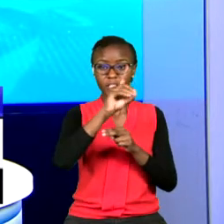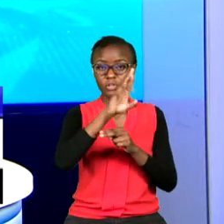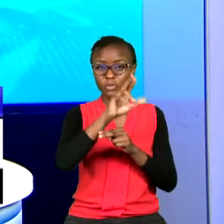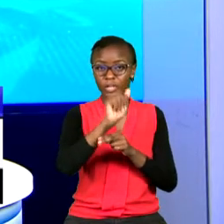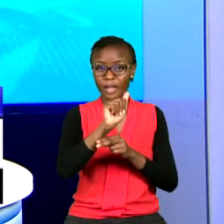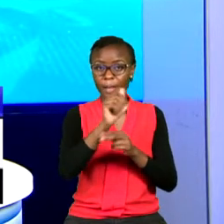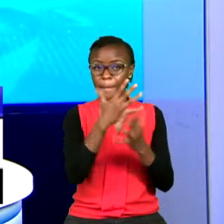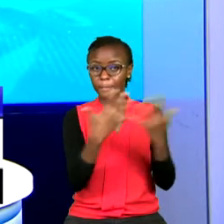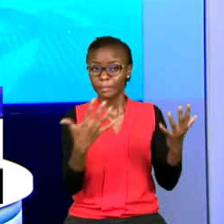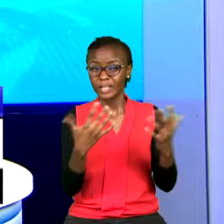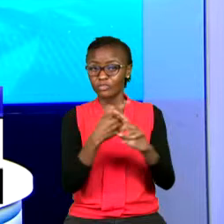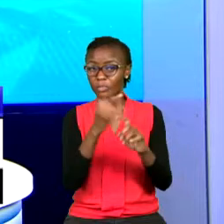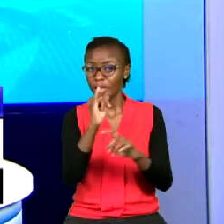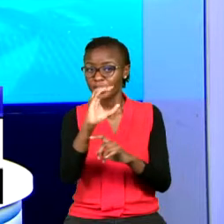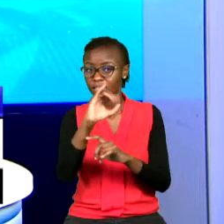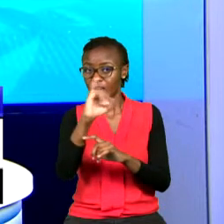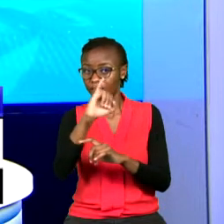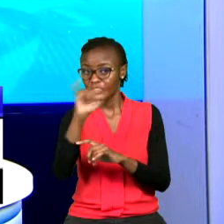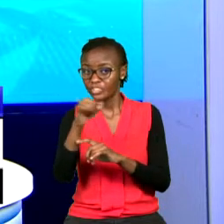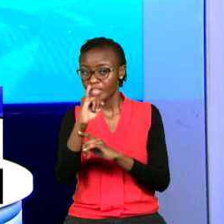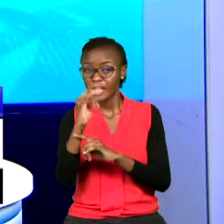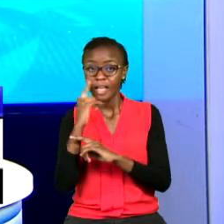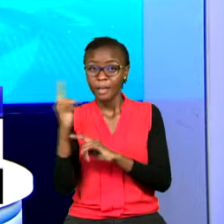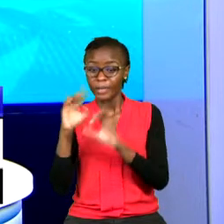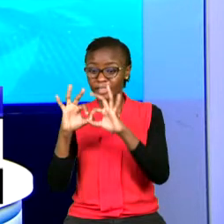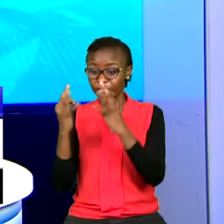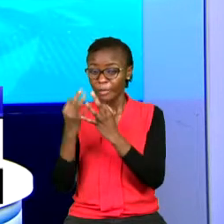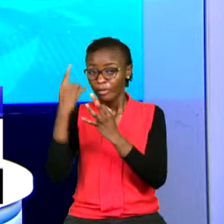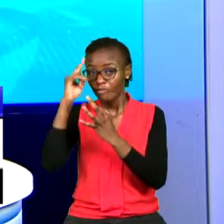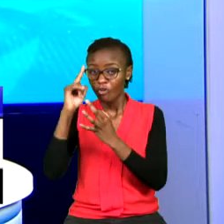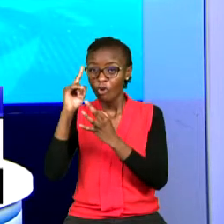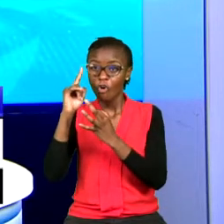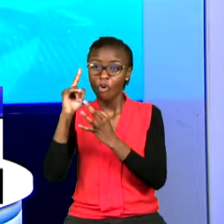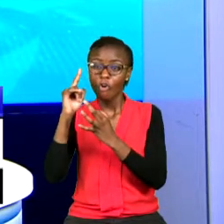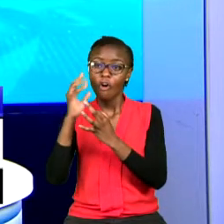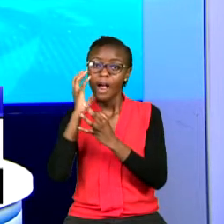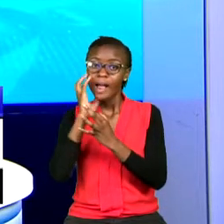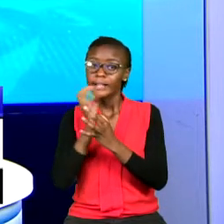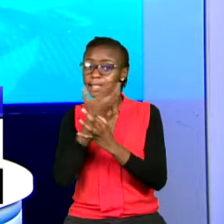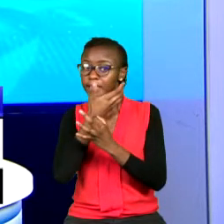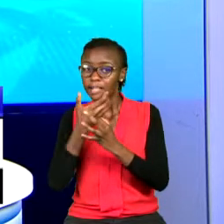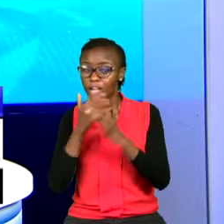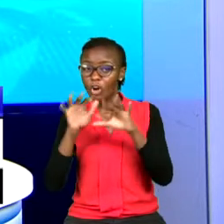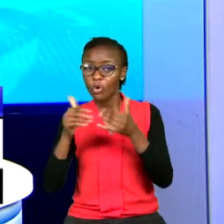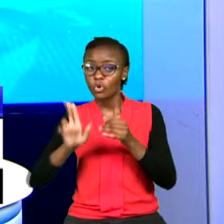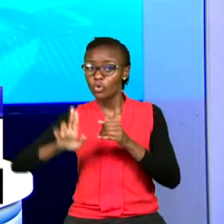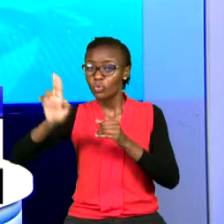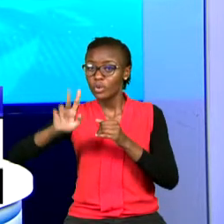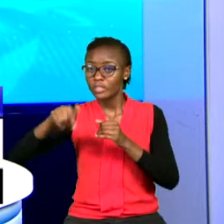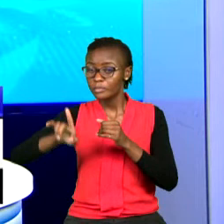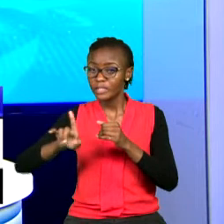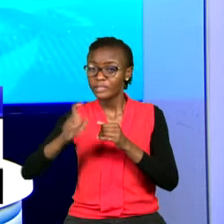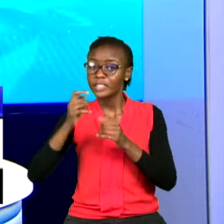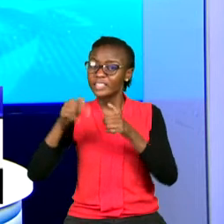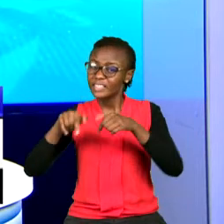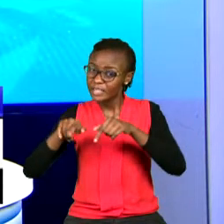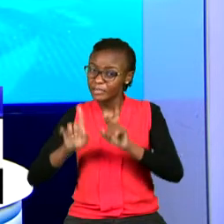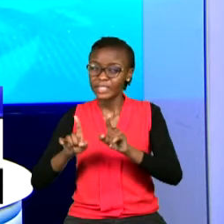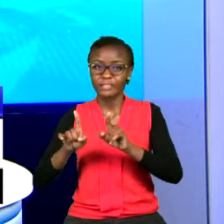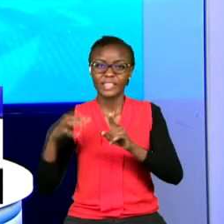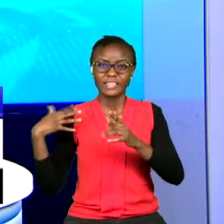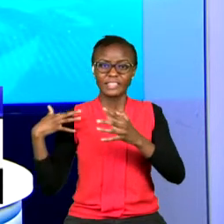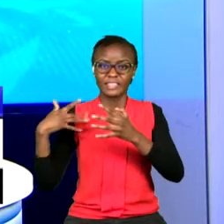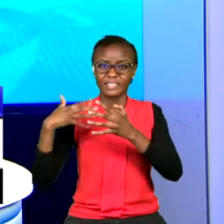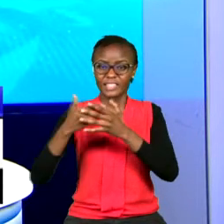Journalists ICIJ. The family of Kenya's first president and President Uhuru Kenyatta, that has dominated the country's politics since